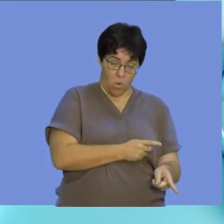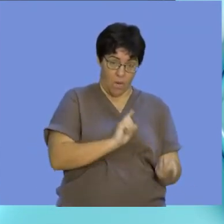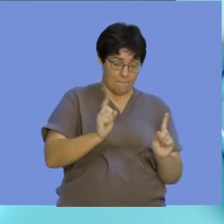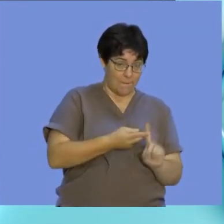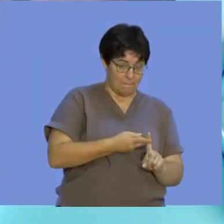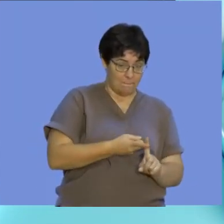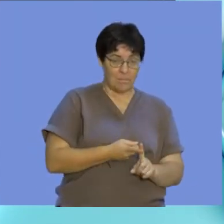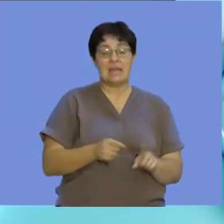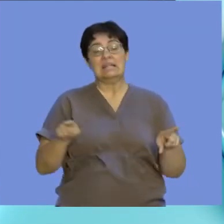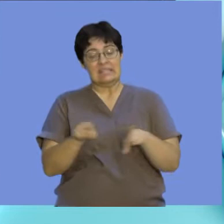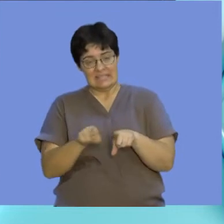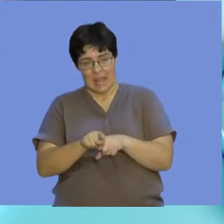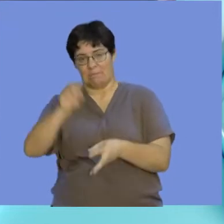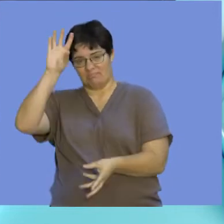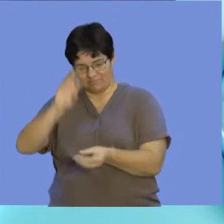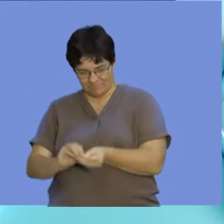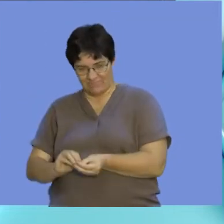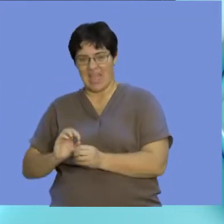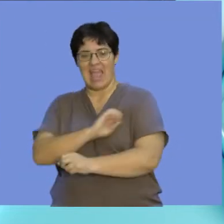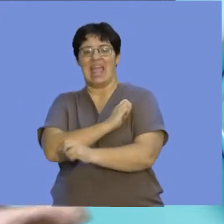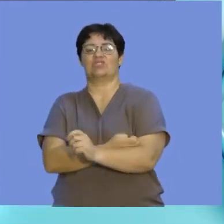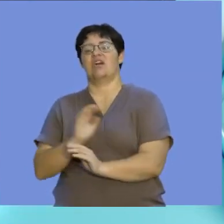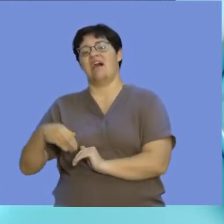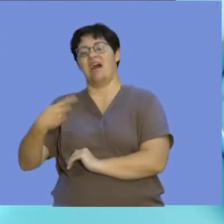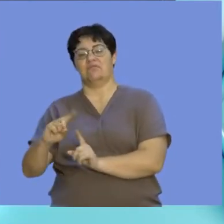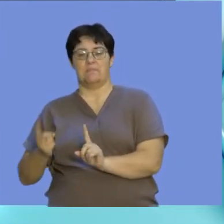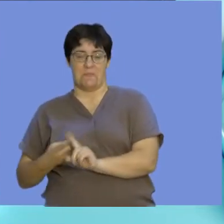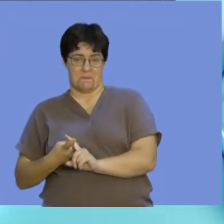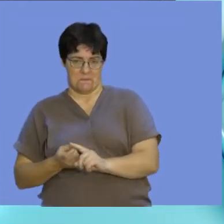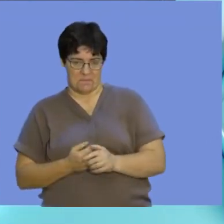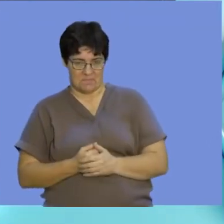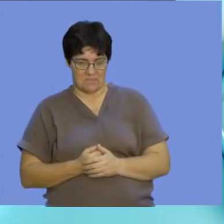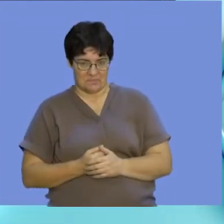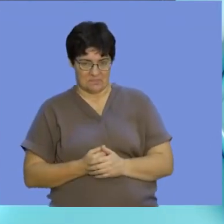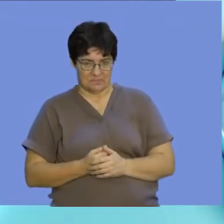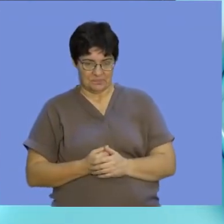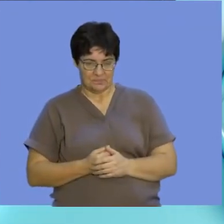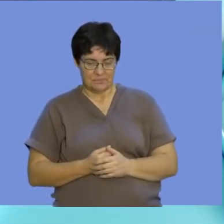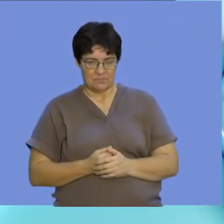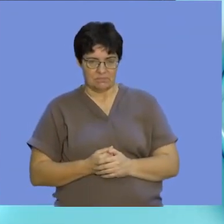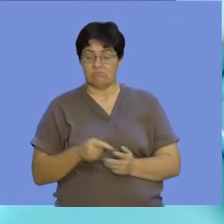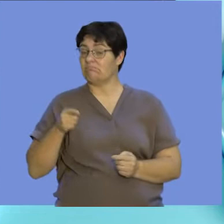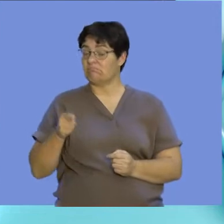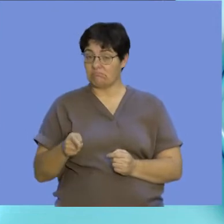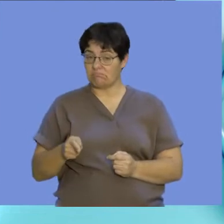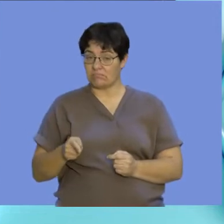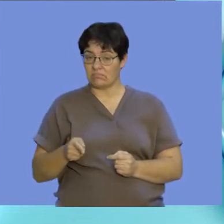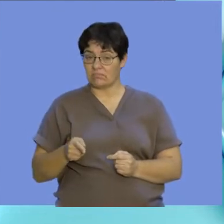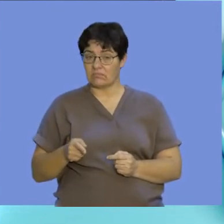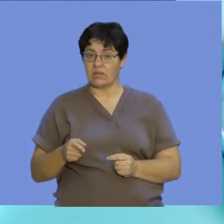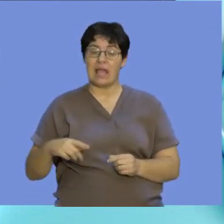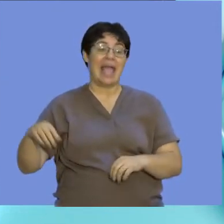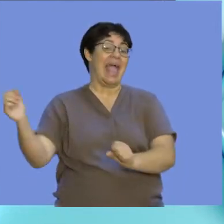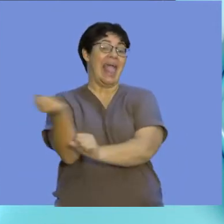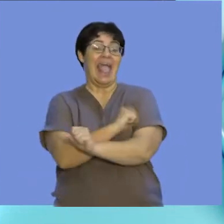is equal to the total energy after they collide. Here, we cannot have an